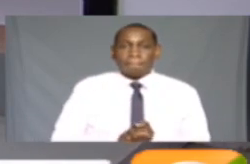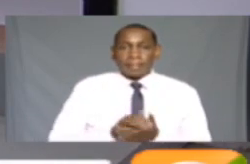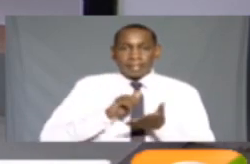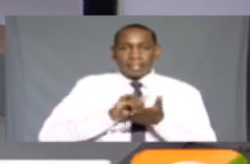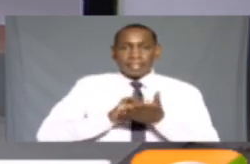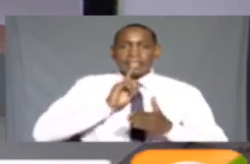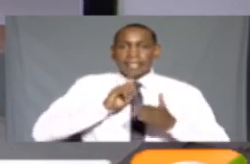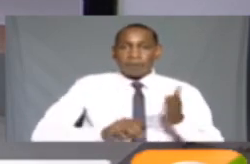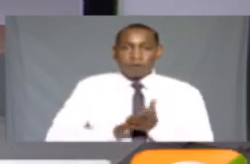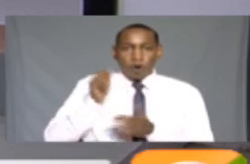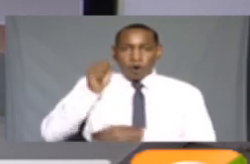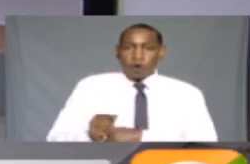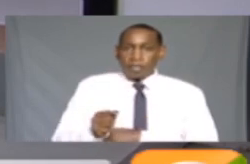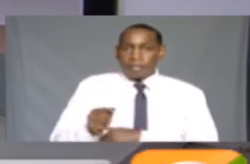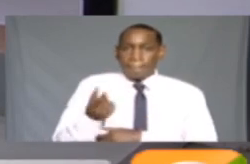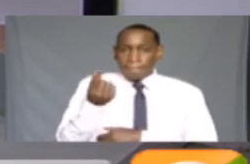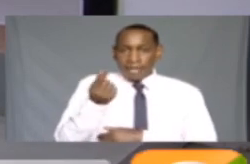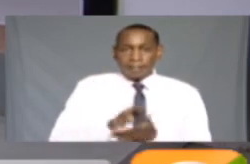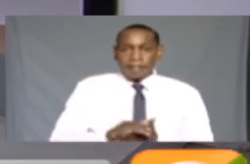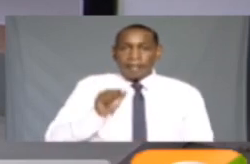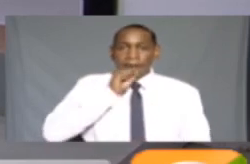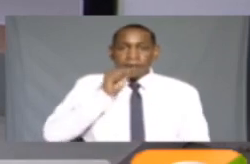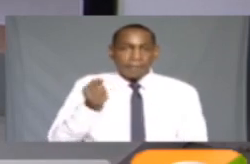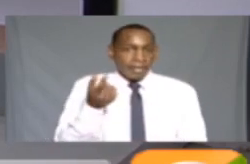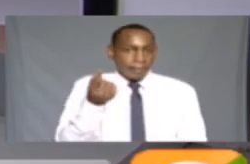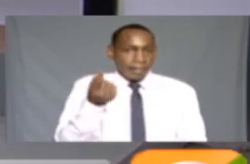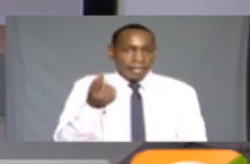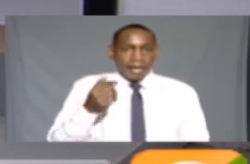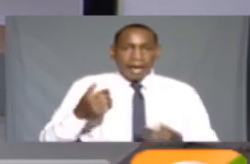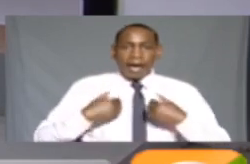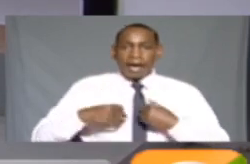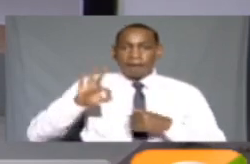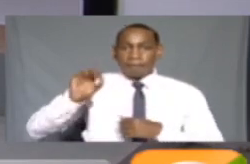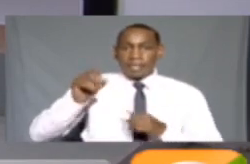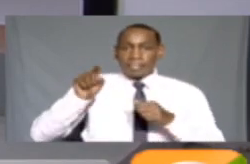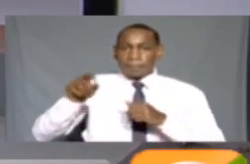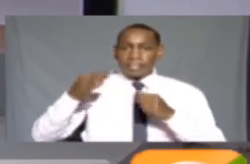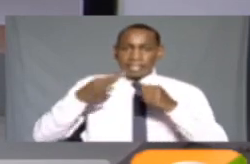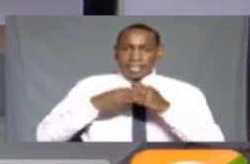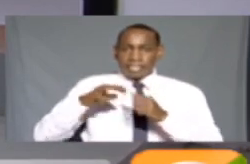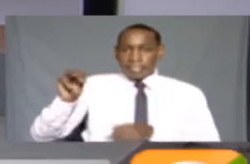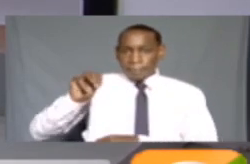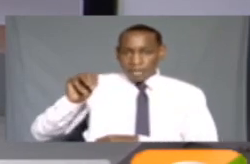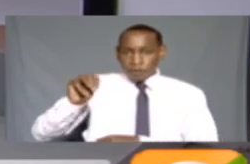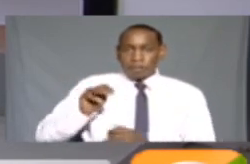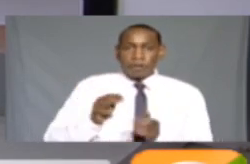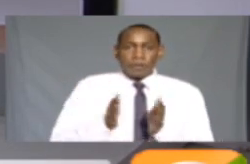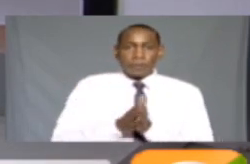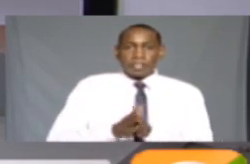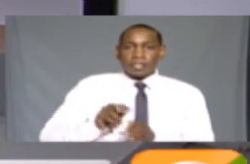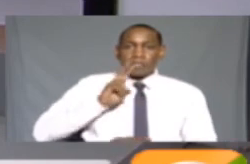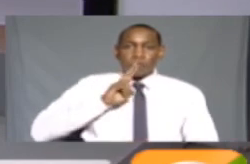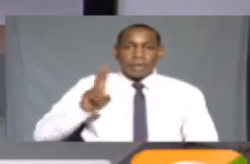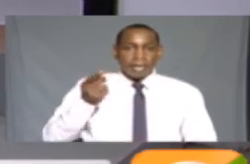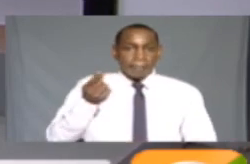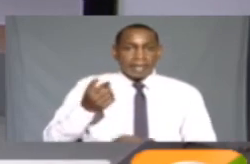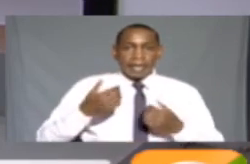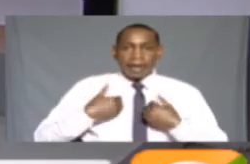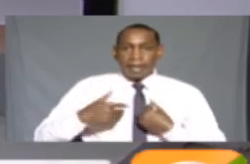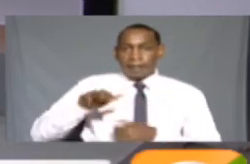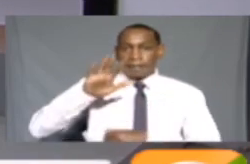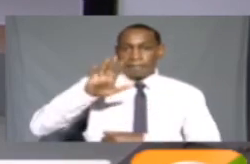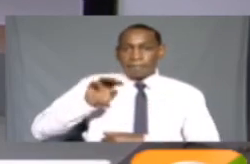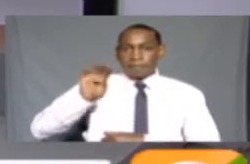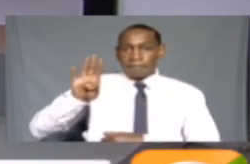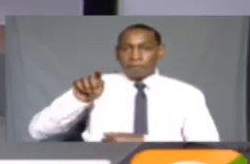we're now calling the old one. Of the 500 shilling note, there's 30.8 million pieces. And for the 200 shilling note,